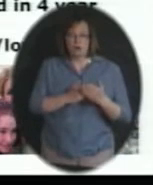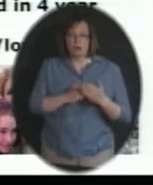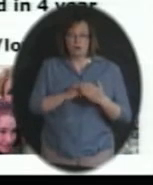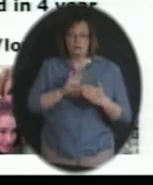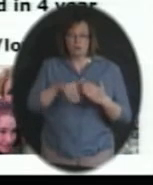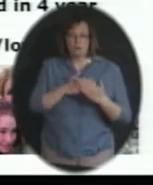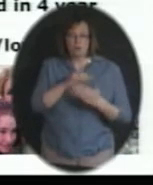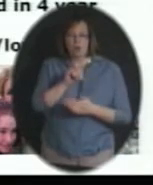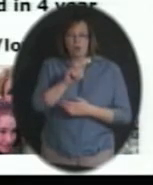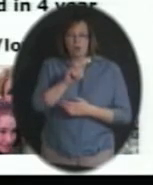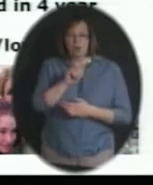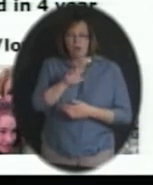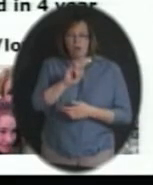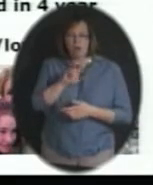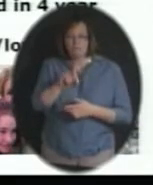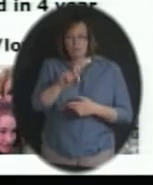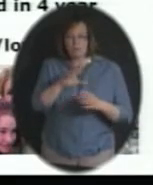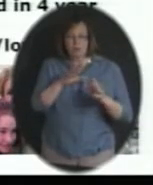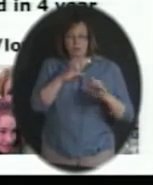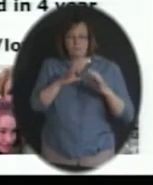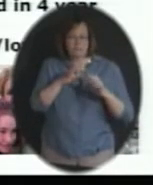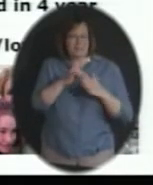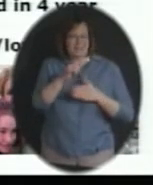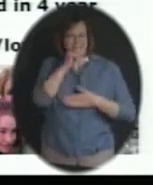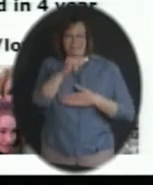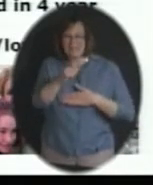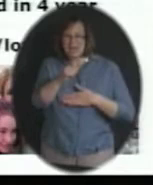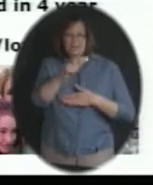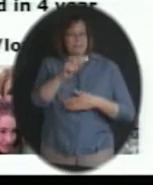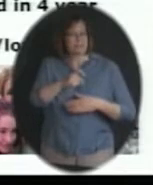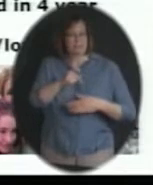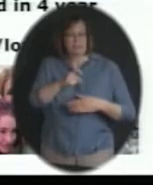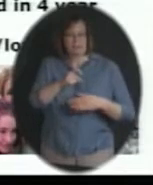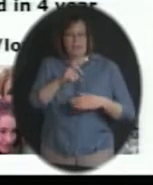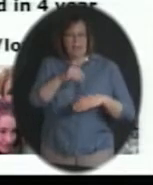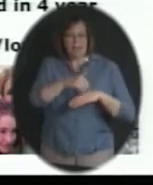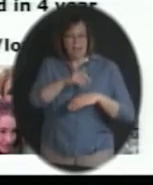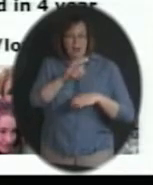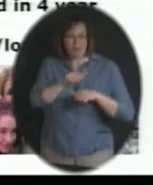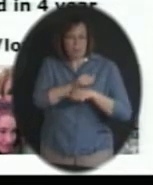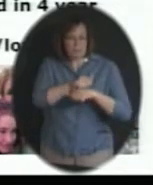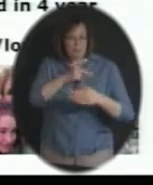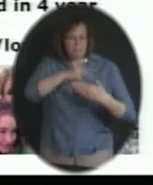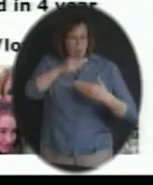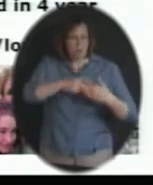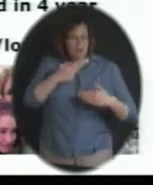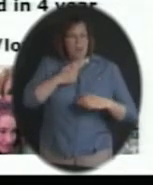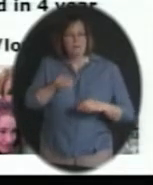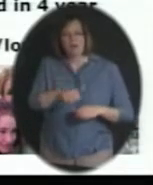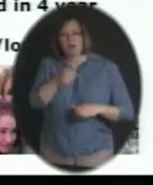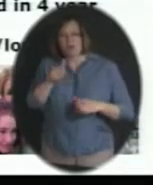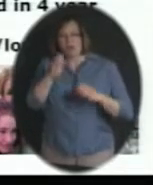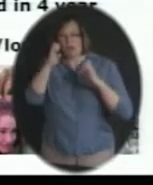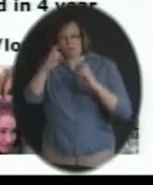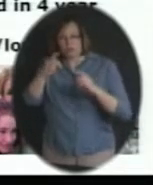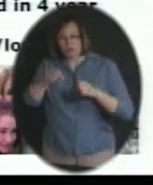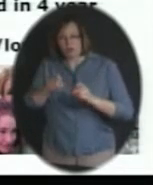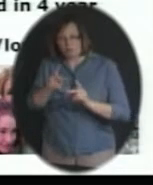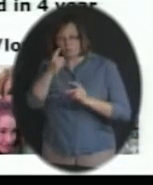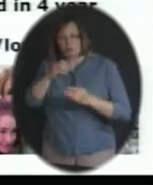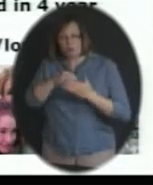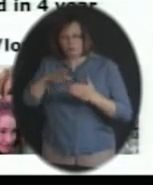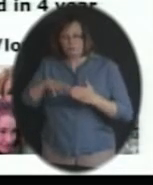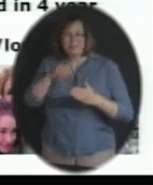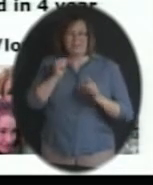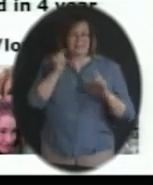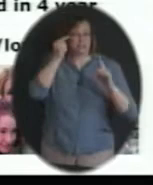Avid conversation is the fact that Avid is not necessarily an at-risk program. We have alternative education opportunities for our students.